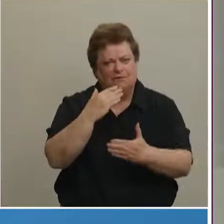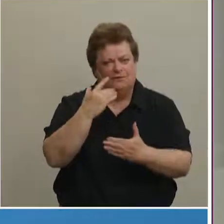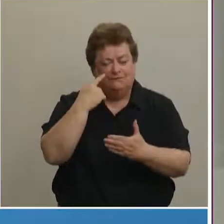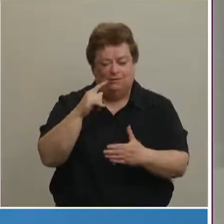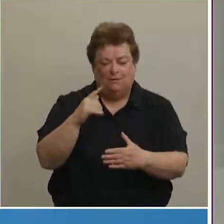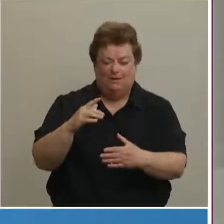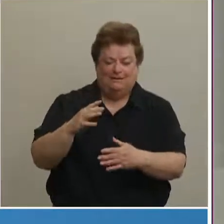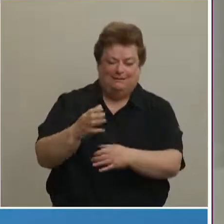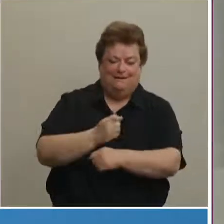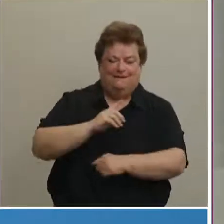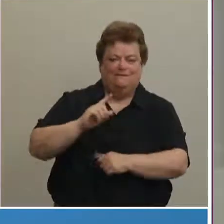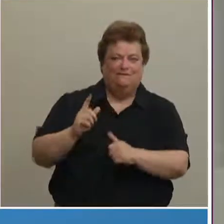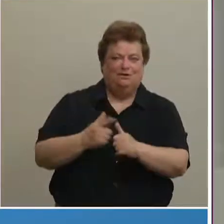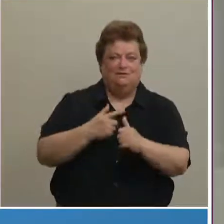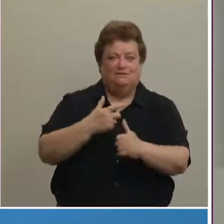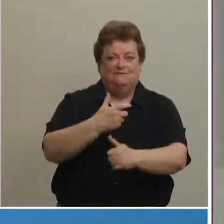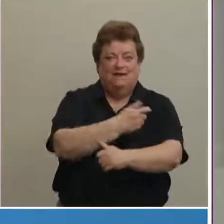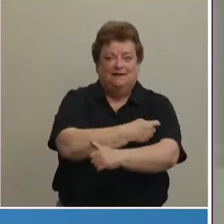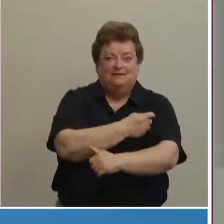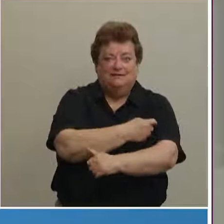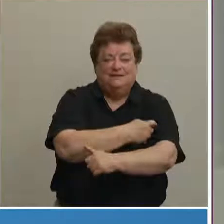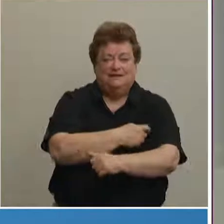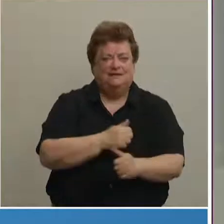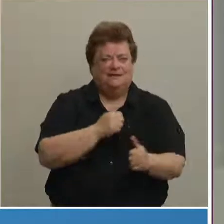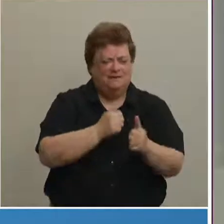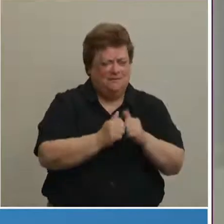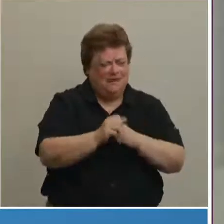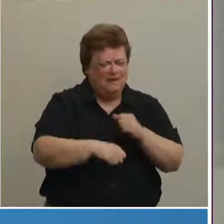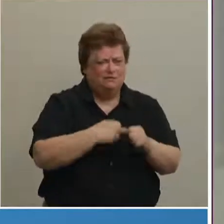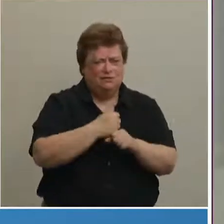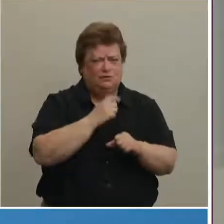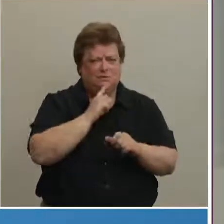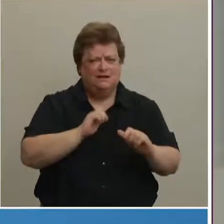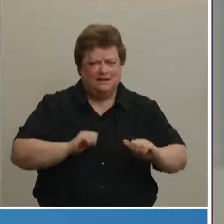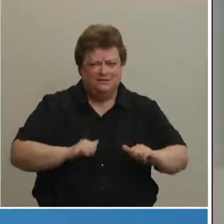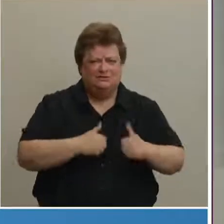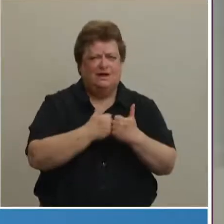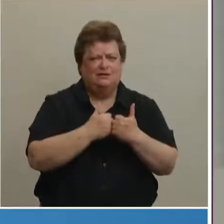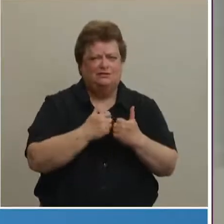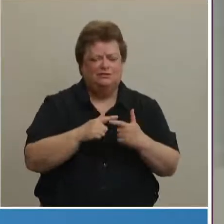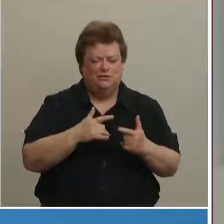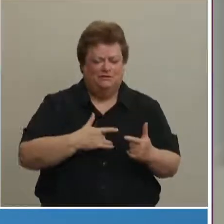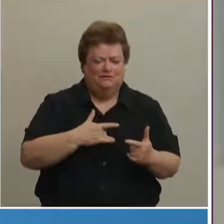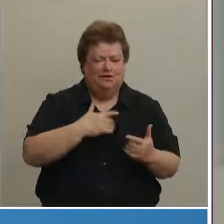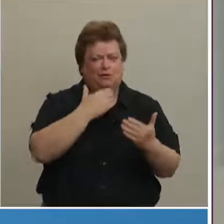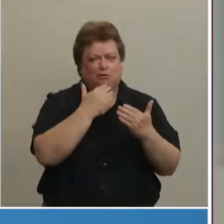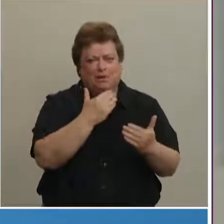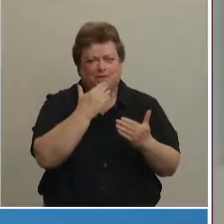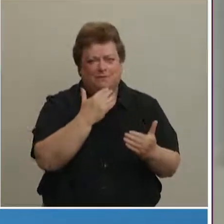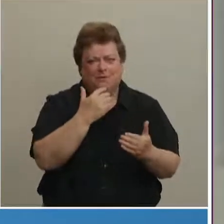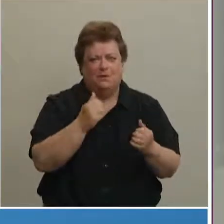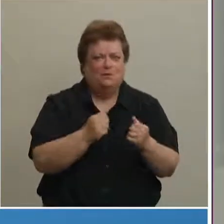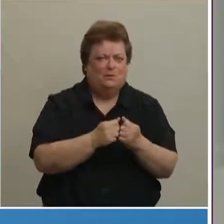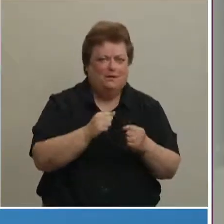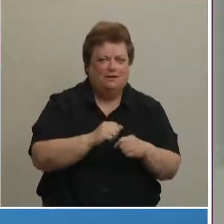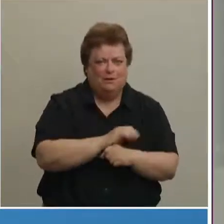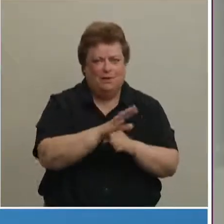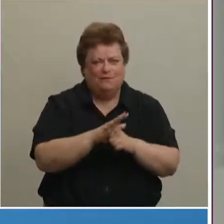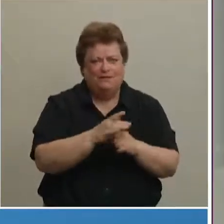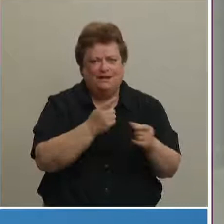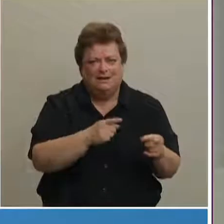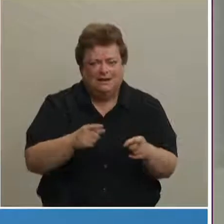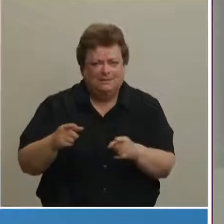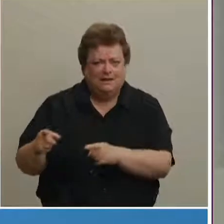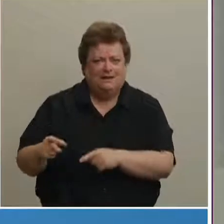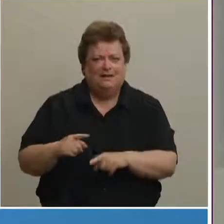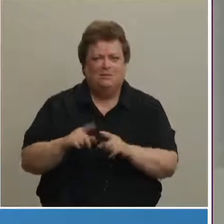her first vaccine. The past year has challenged our capacity to feel grateful as we cope with a global pandemic, but Kim